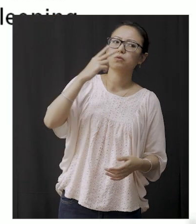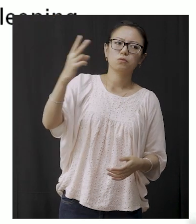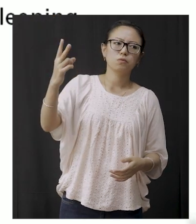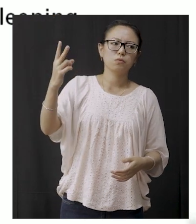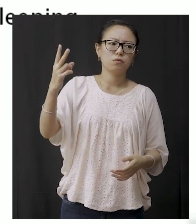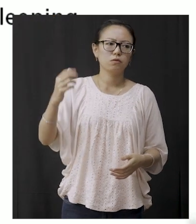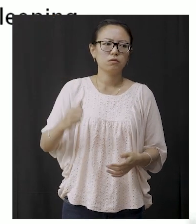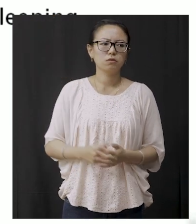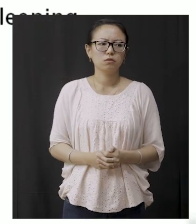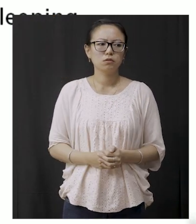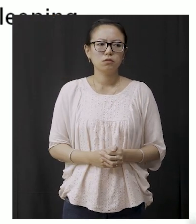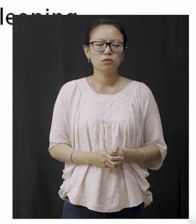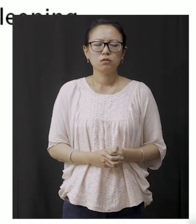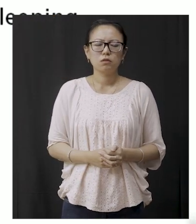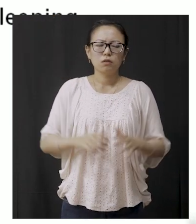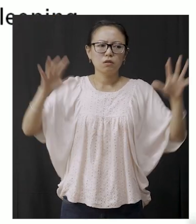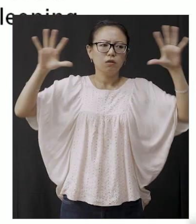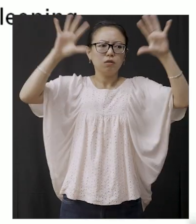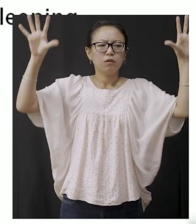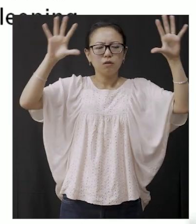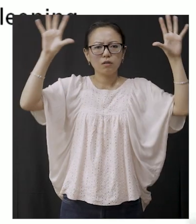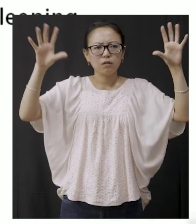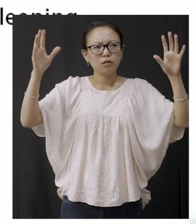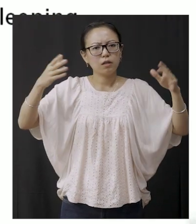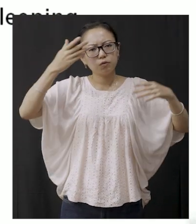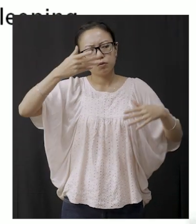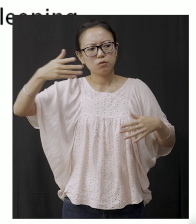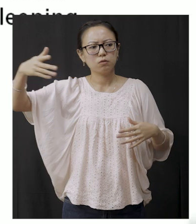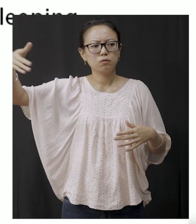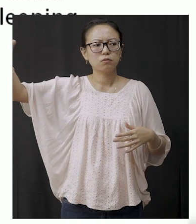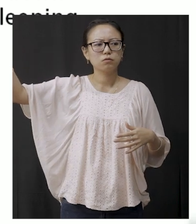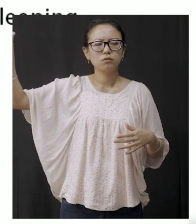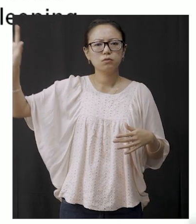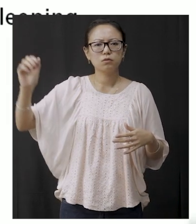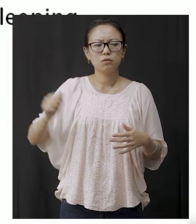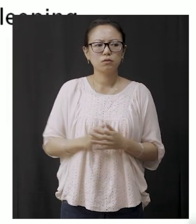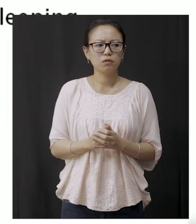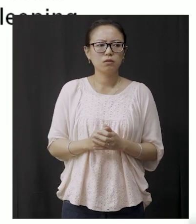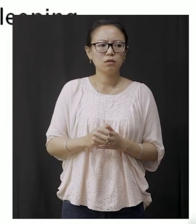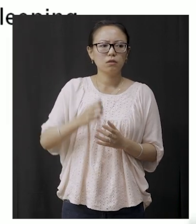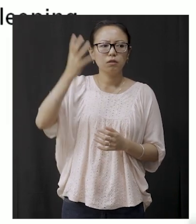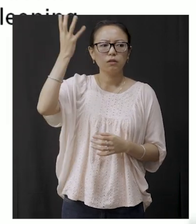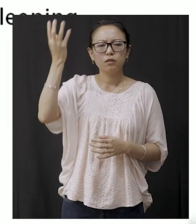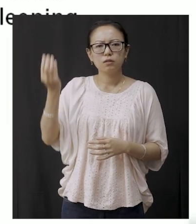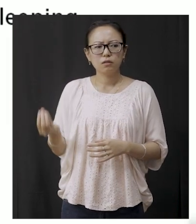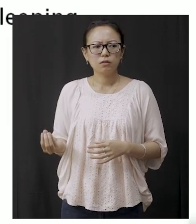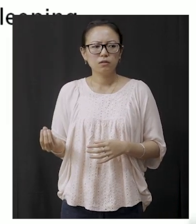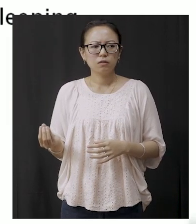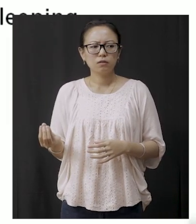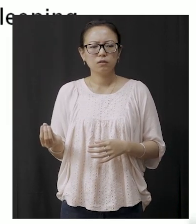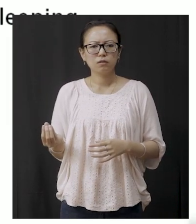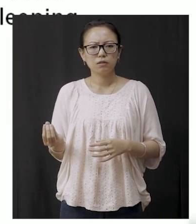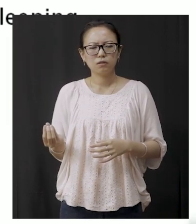dusk sends quickly, the birds do rest. The tall trees shelter